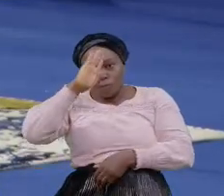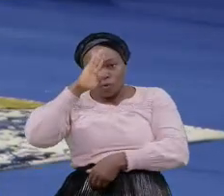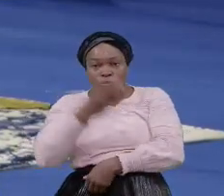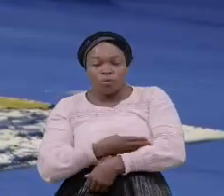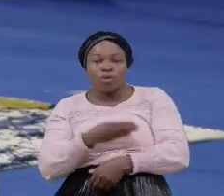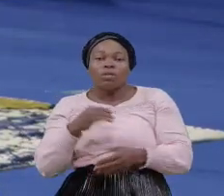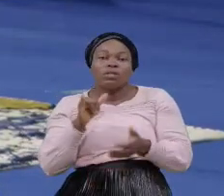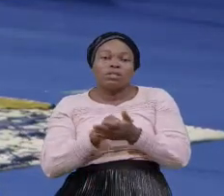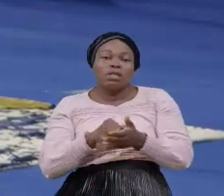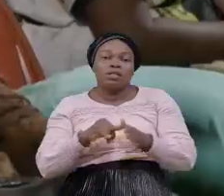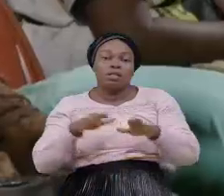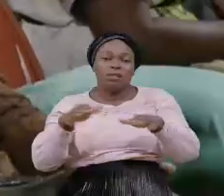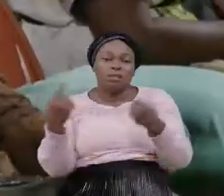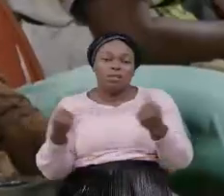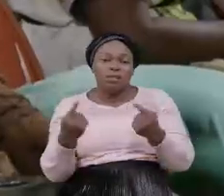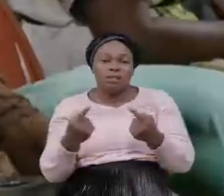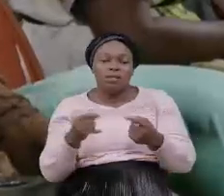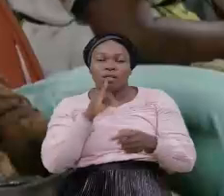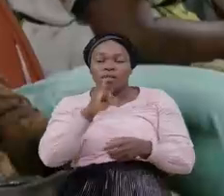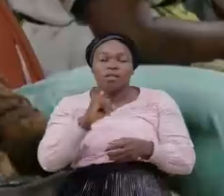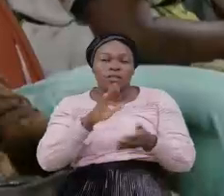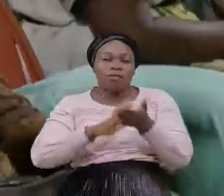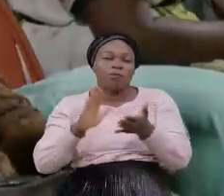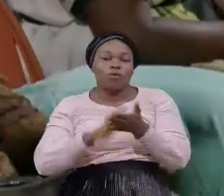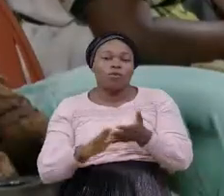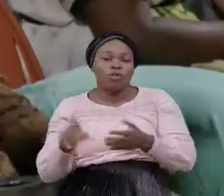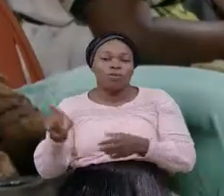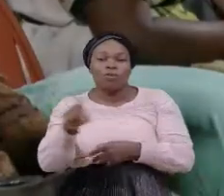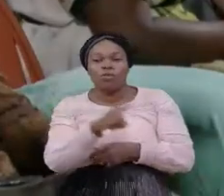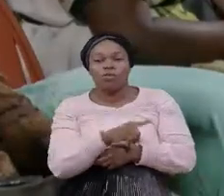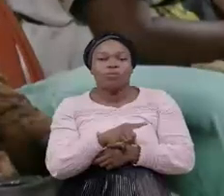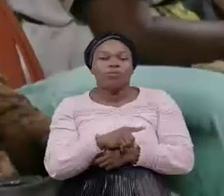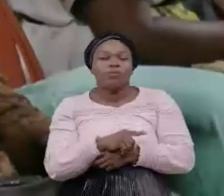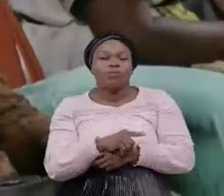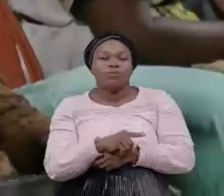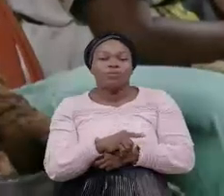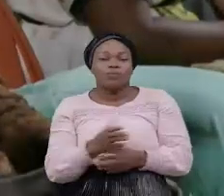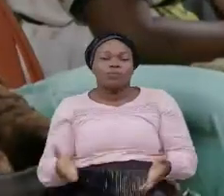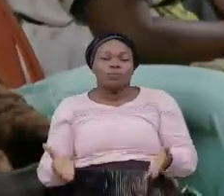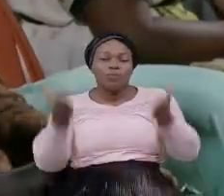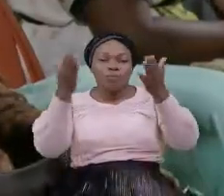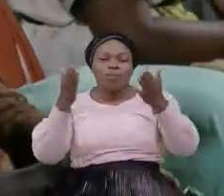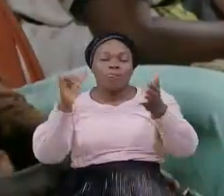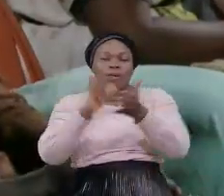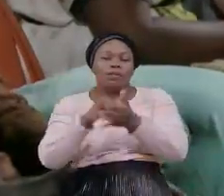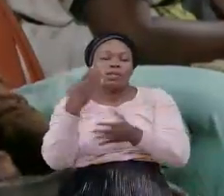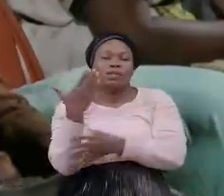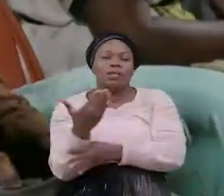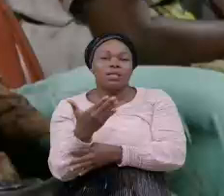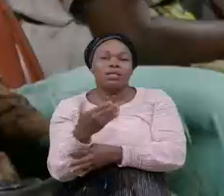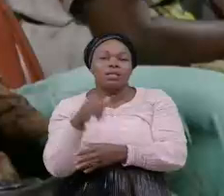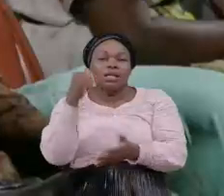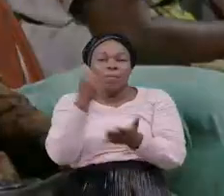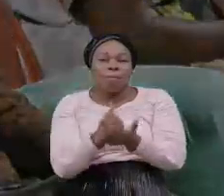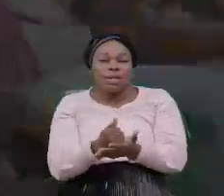thee. Daughter, thy sins be forgiven thee. Raise up that hand, raise up that hand. Amen, amen.